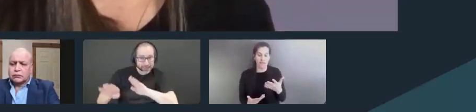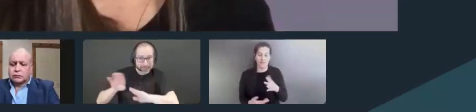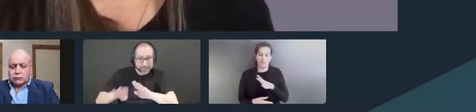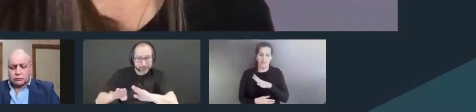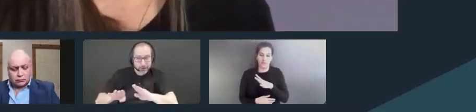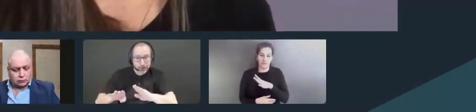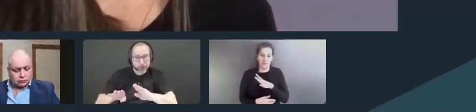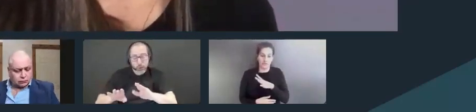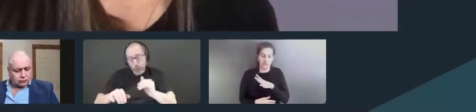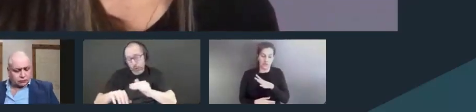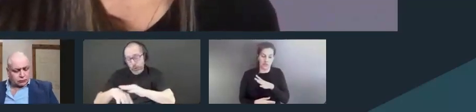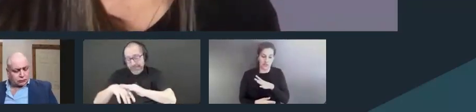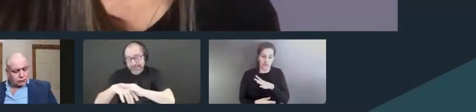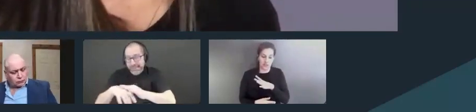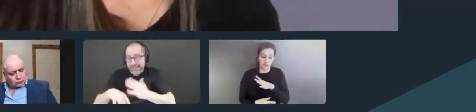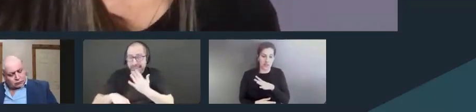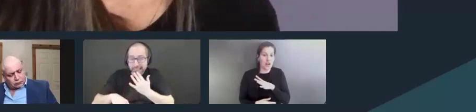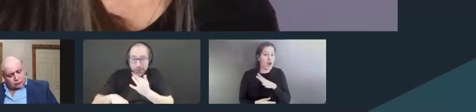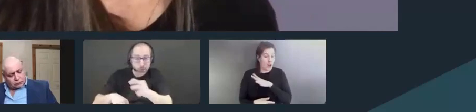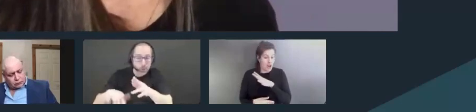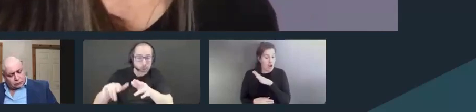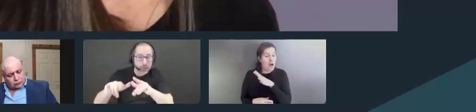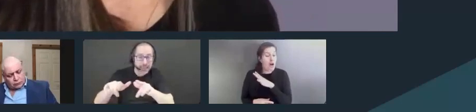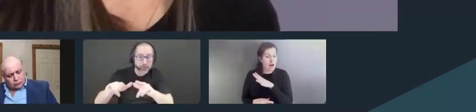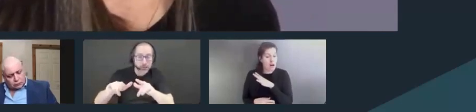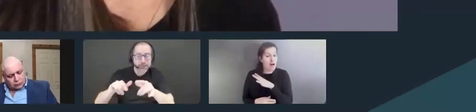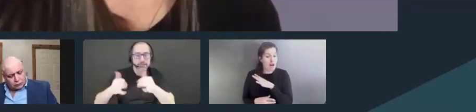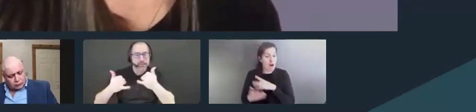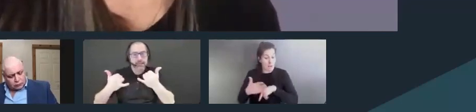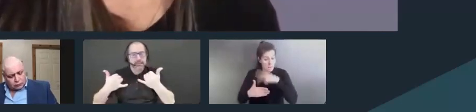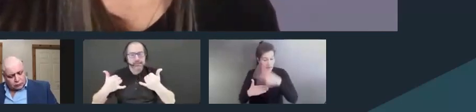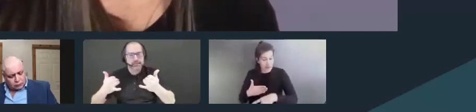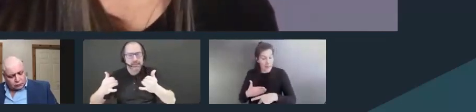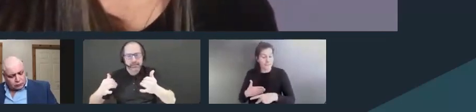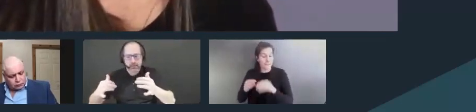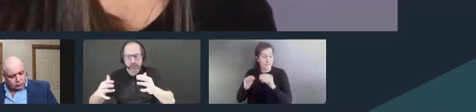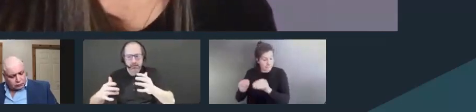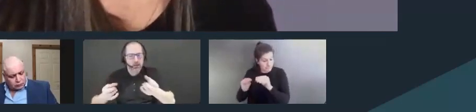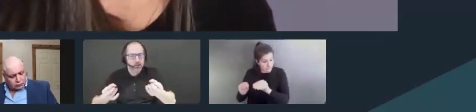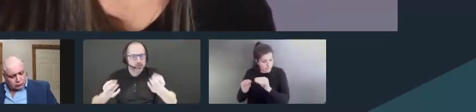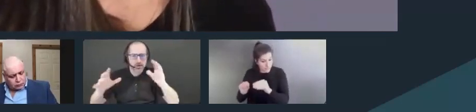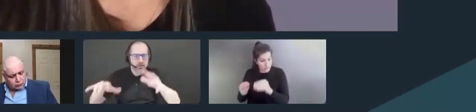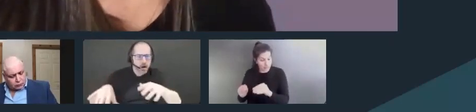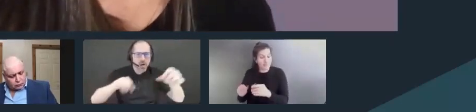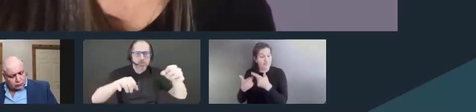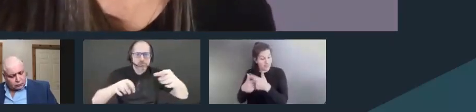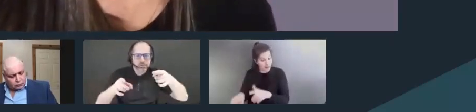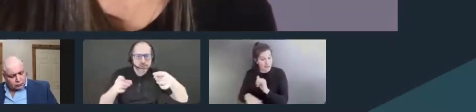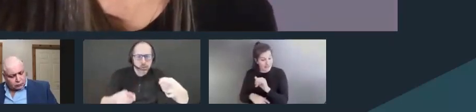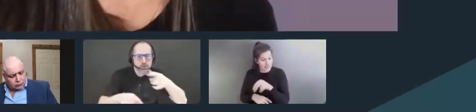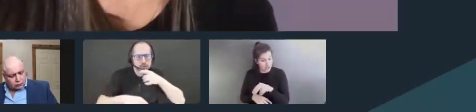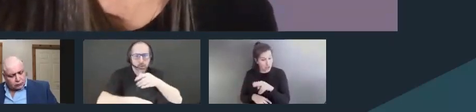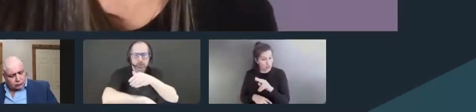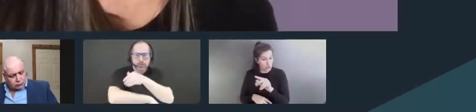skin color or language, still disproportionately control discursive and ideological power,